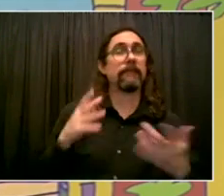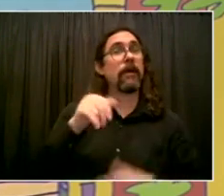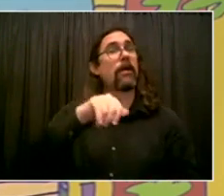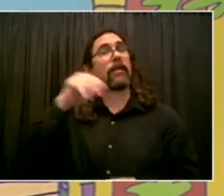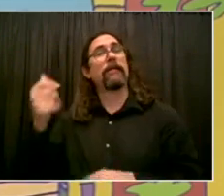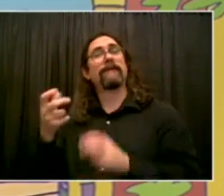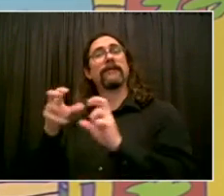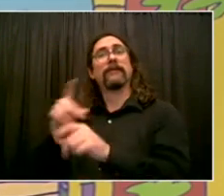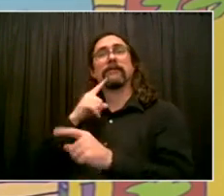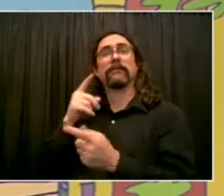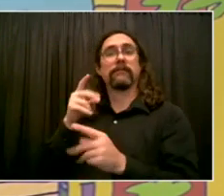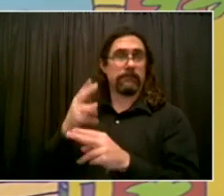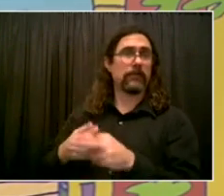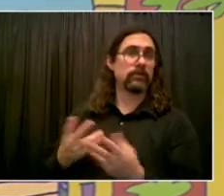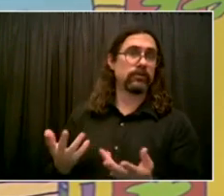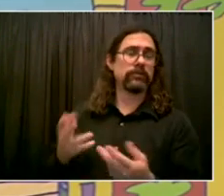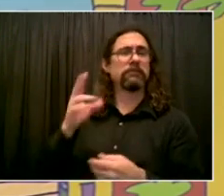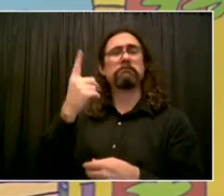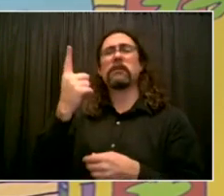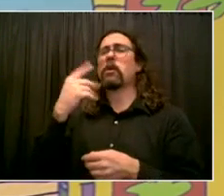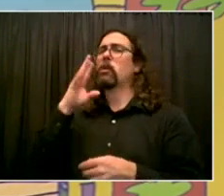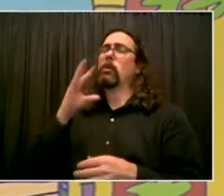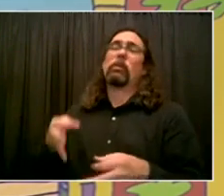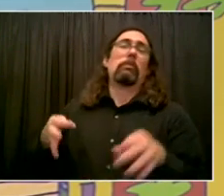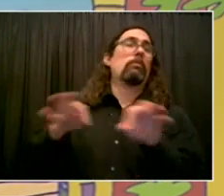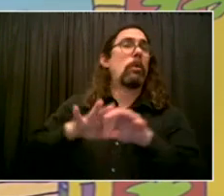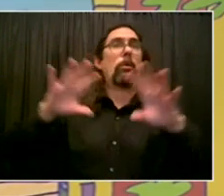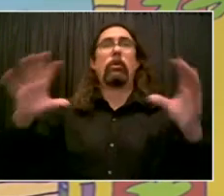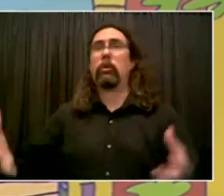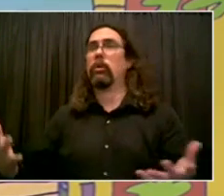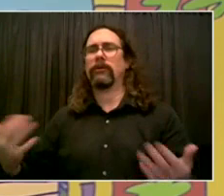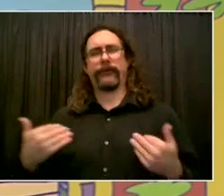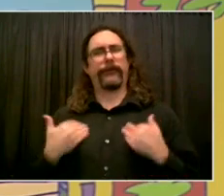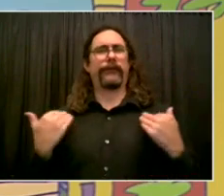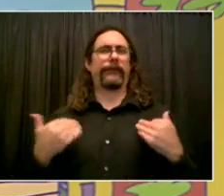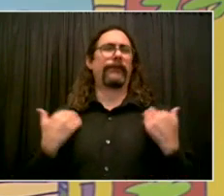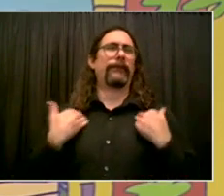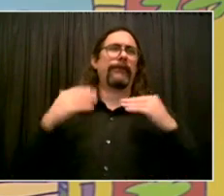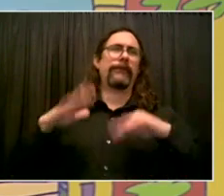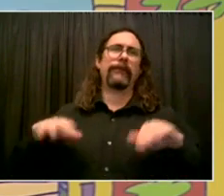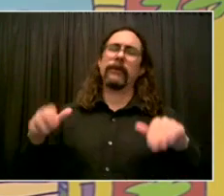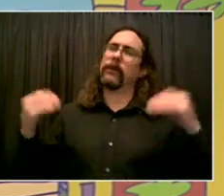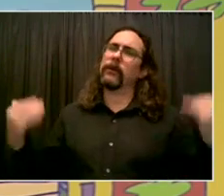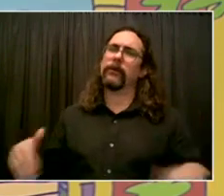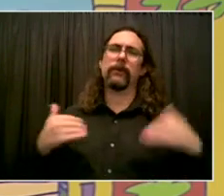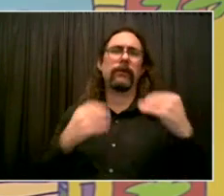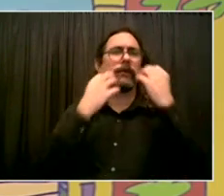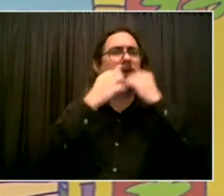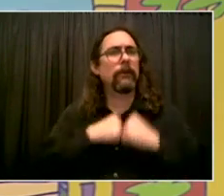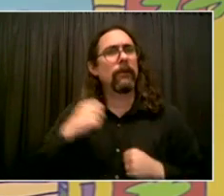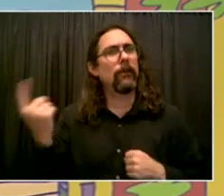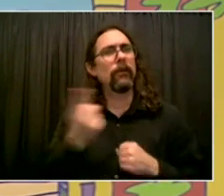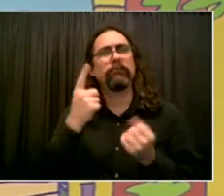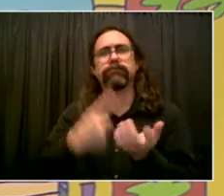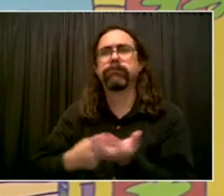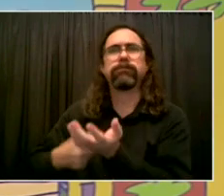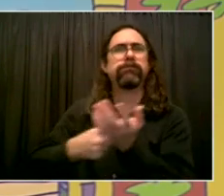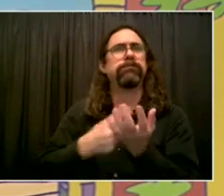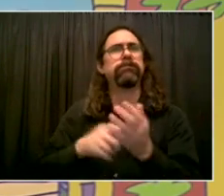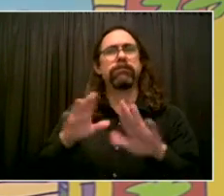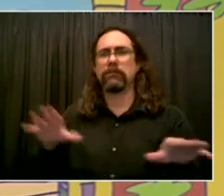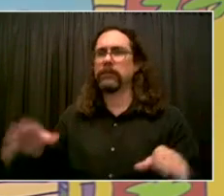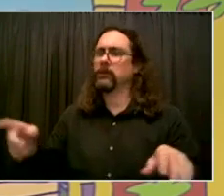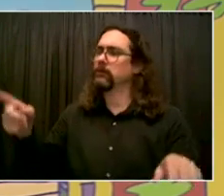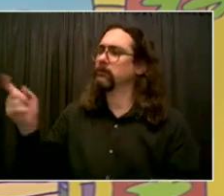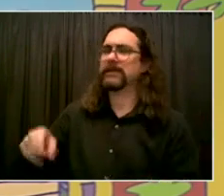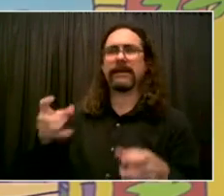And I feel when we invest in young people, we do something much greater than sometimes we